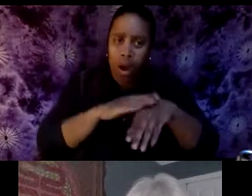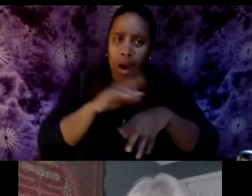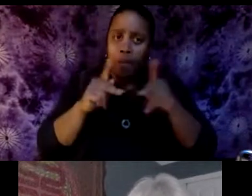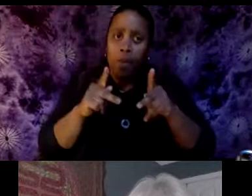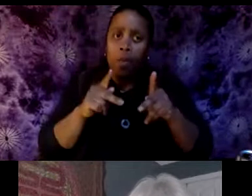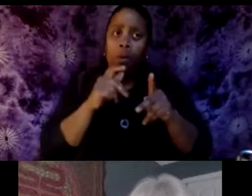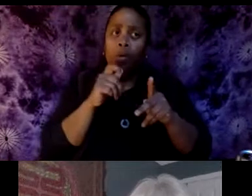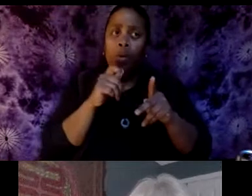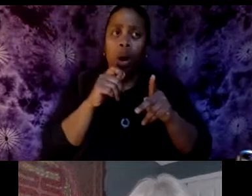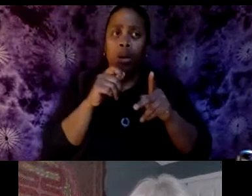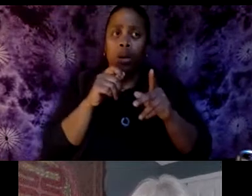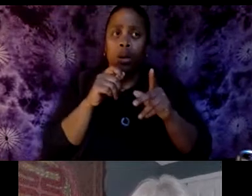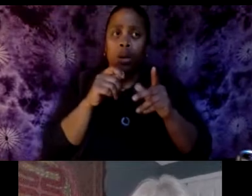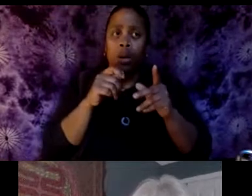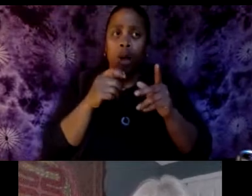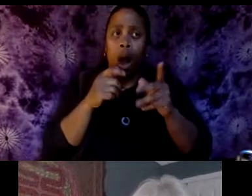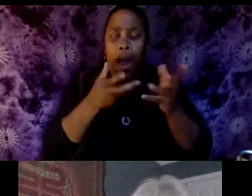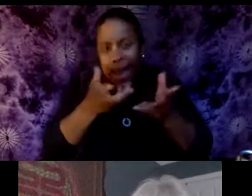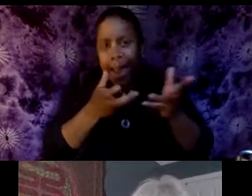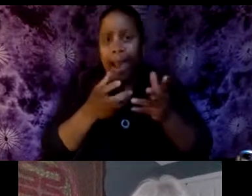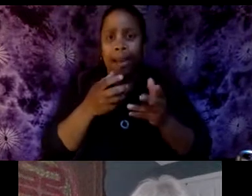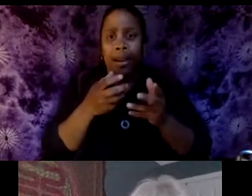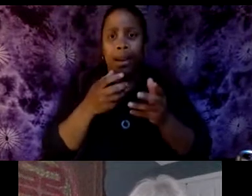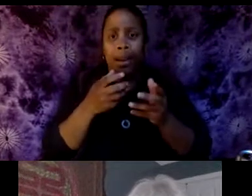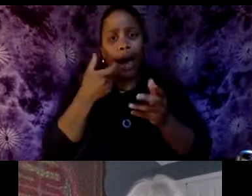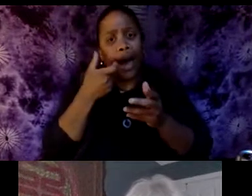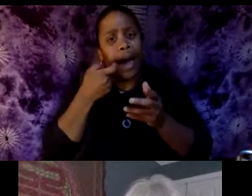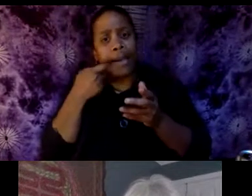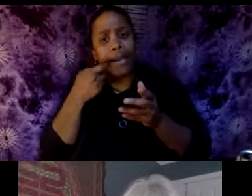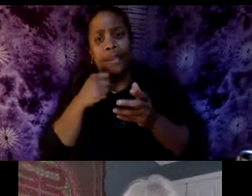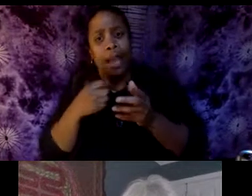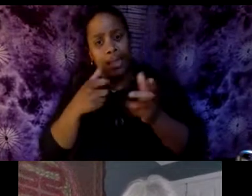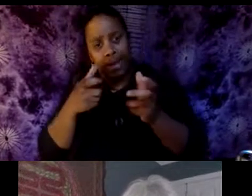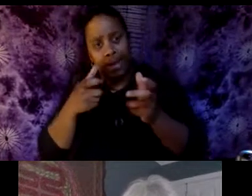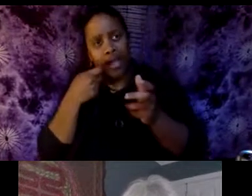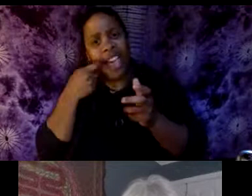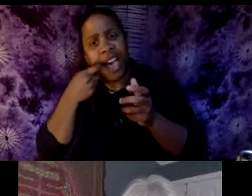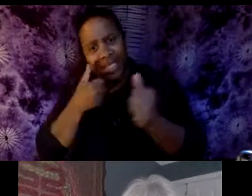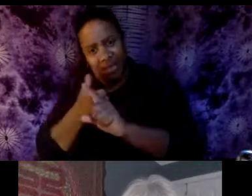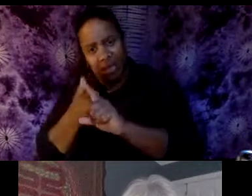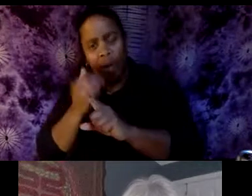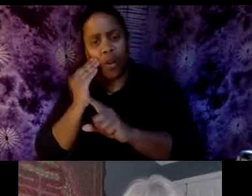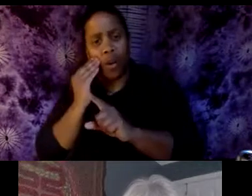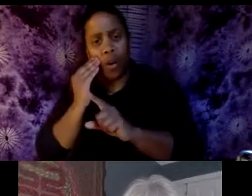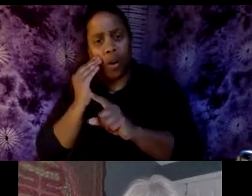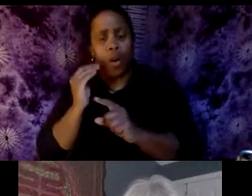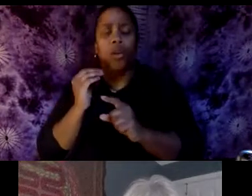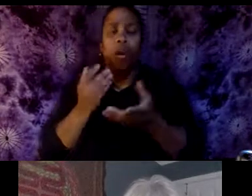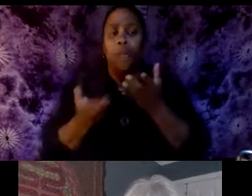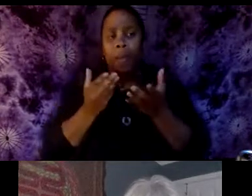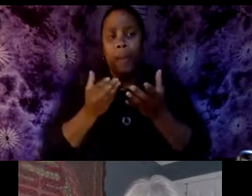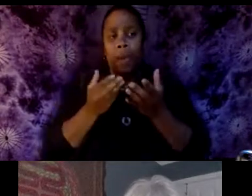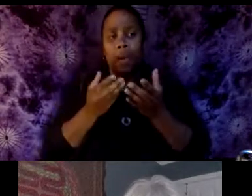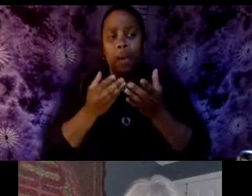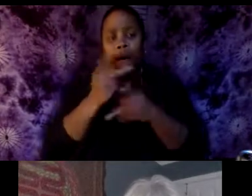on. So for me, if you can find a way to loosen up and not be focused on what you're wanting to study and discover what you want to study over the next bit